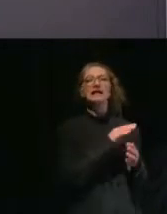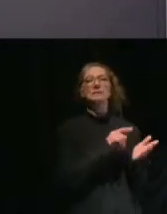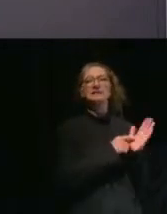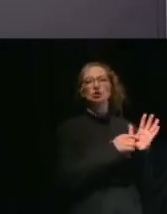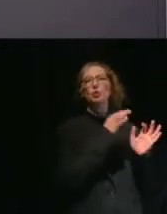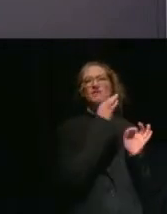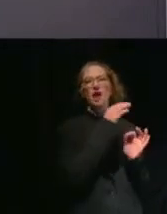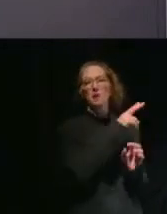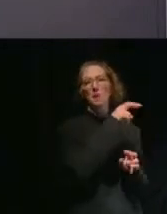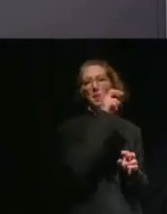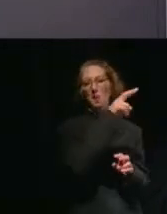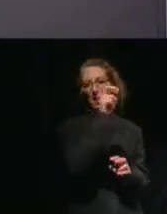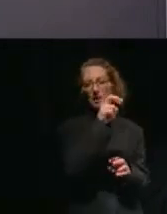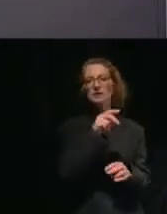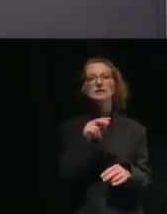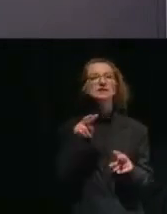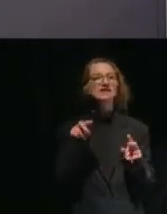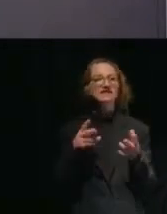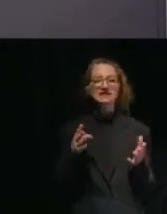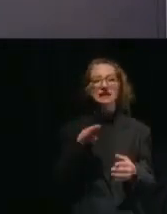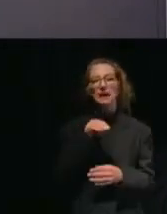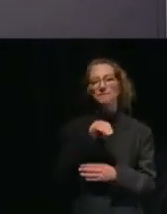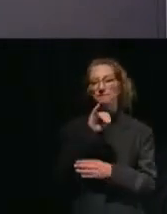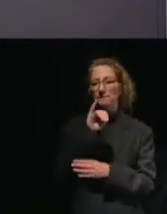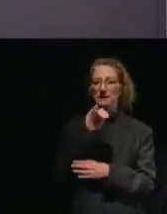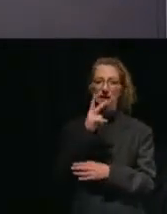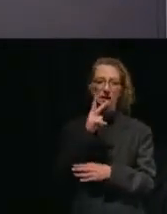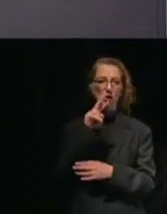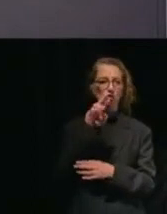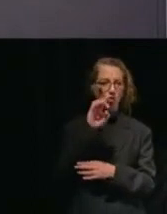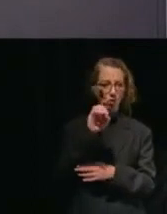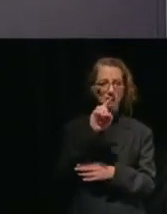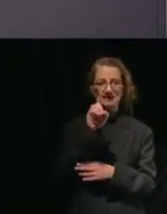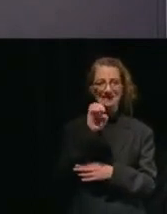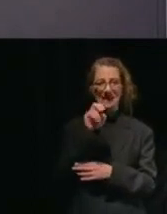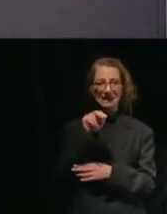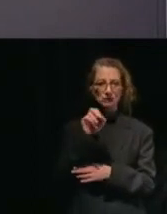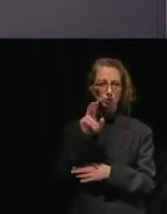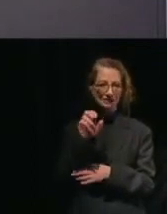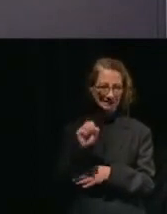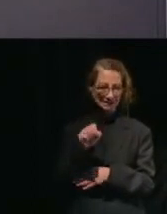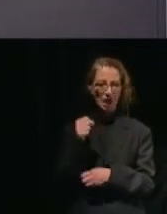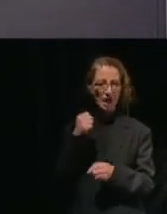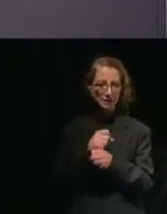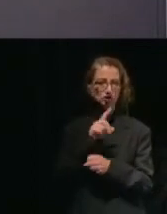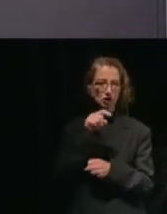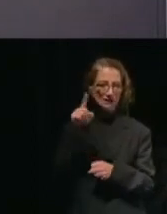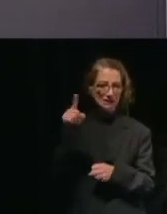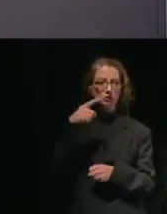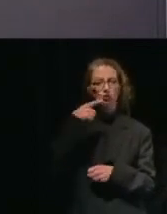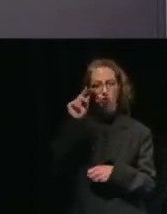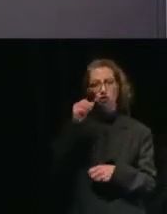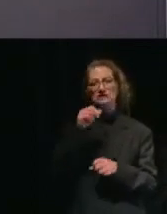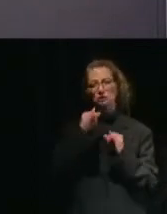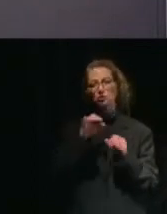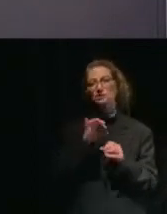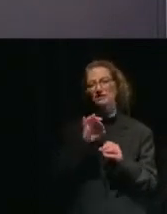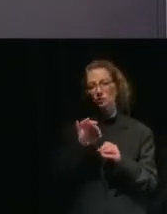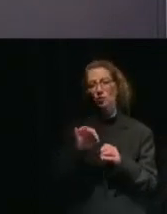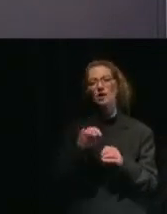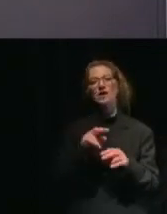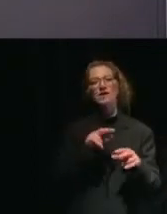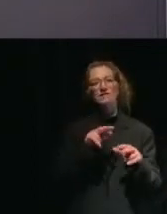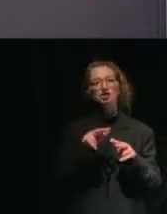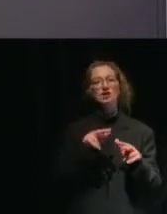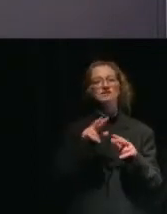We did rely in some ways on established measuring instruments, such as the microcensus, which has been used for more than 25 years,